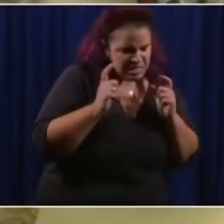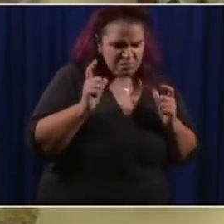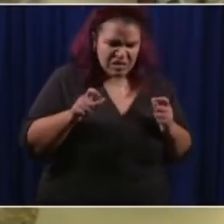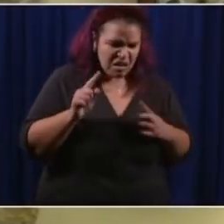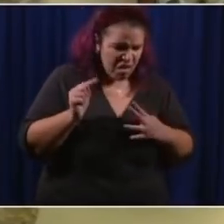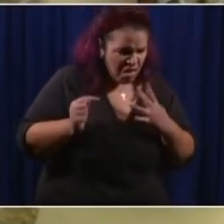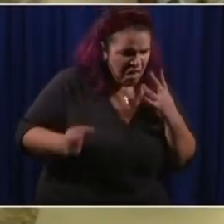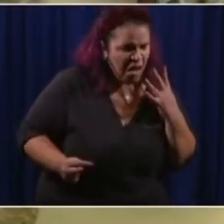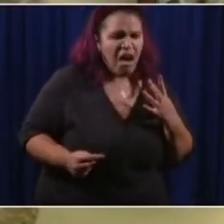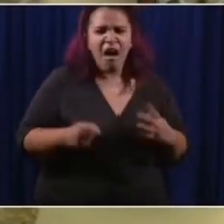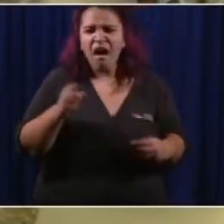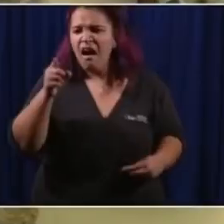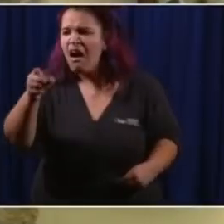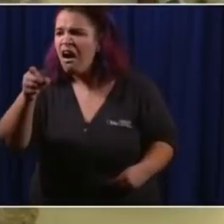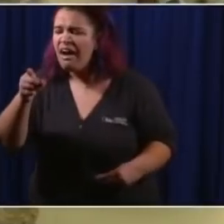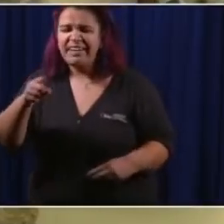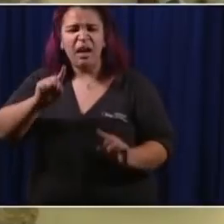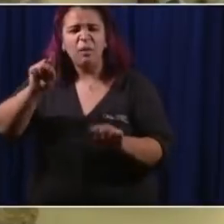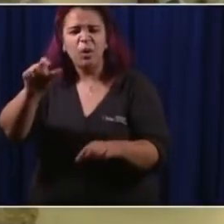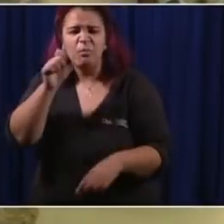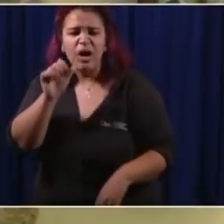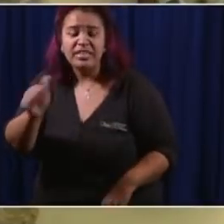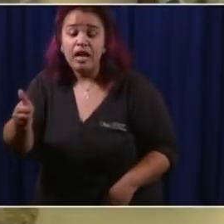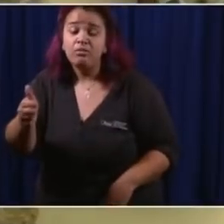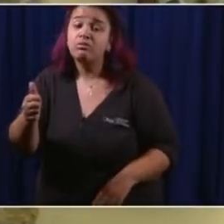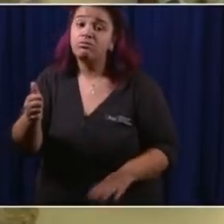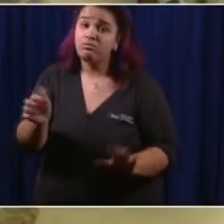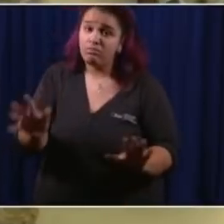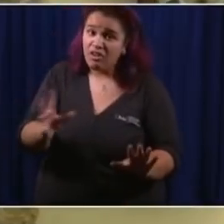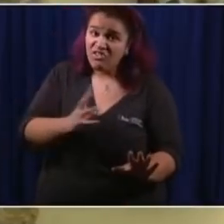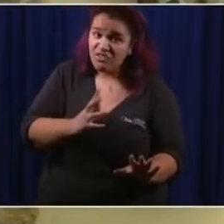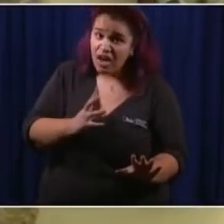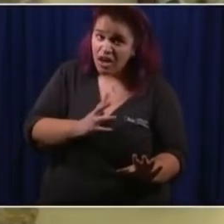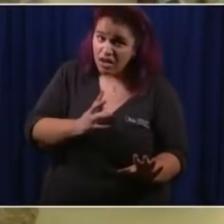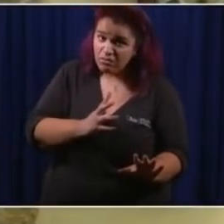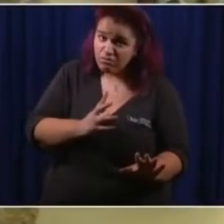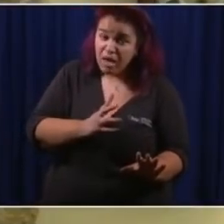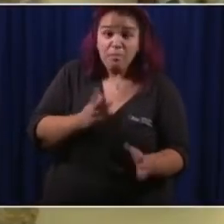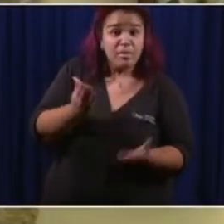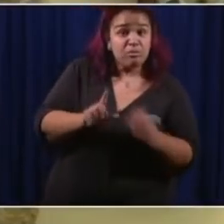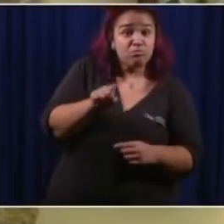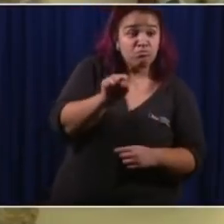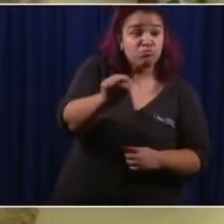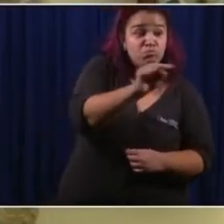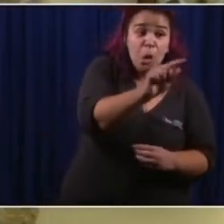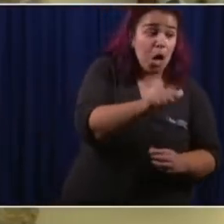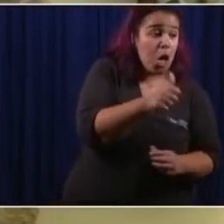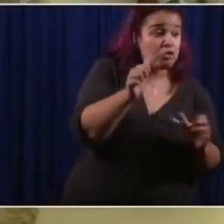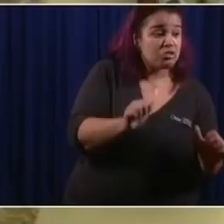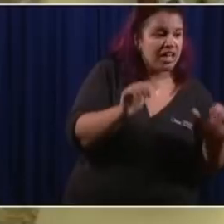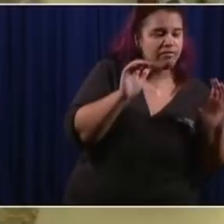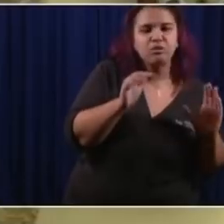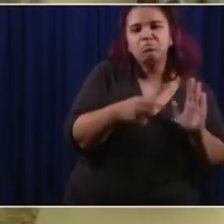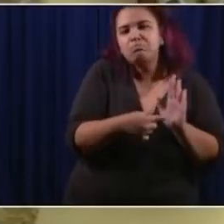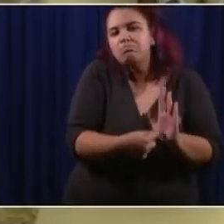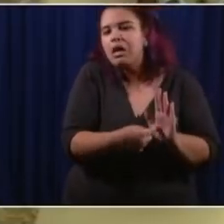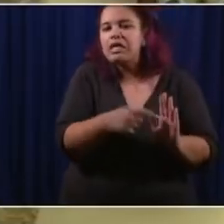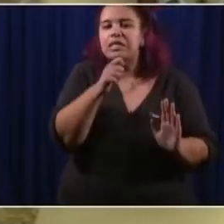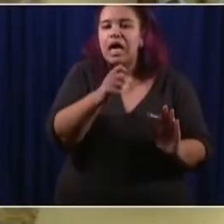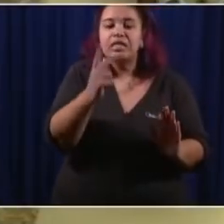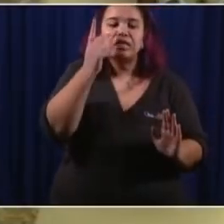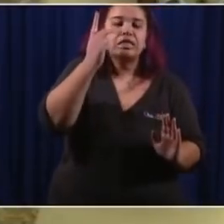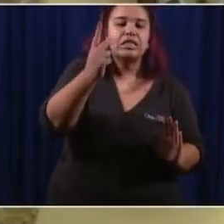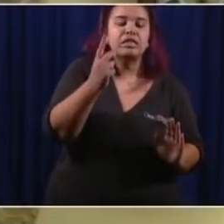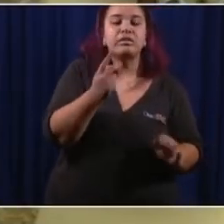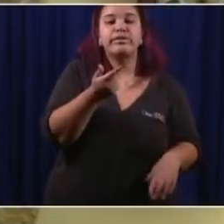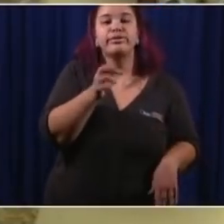biggest sacrifices I think most people are making are self-imposed sacrifices, not seeing their grandkids or keeping a distance when they do